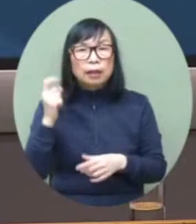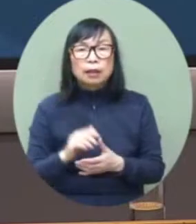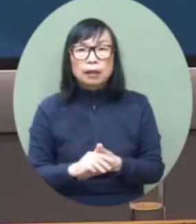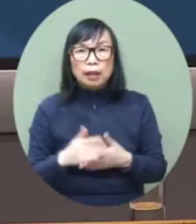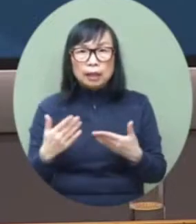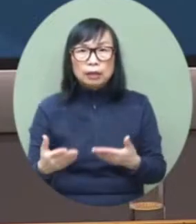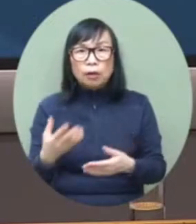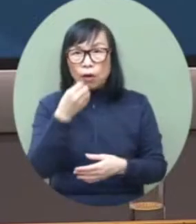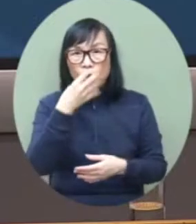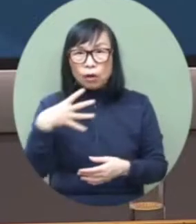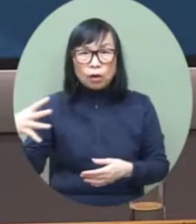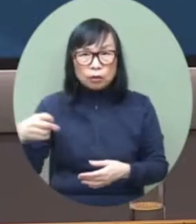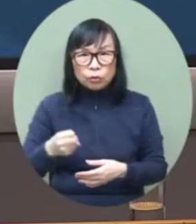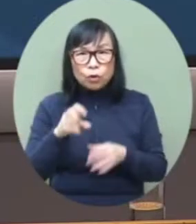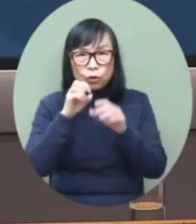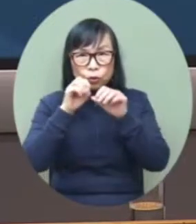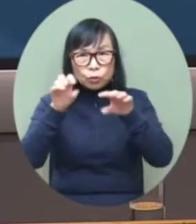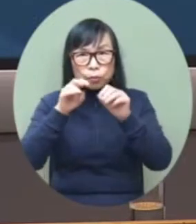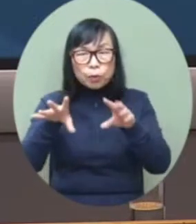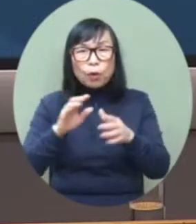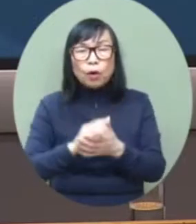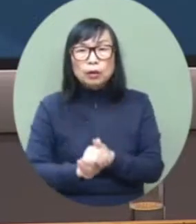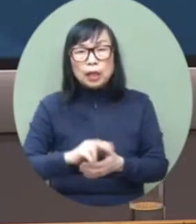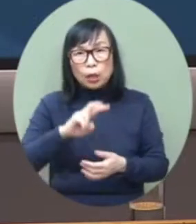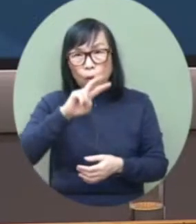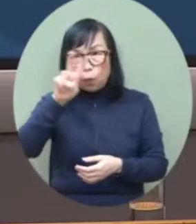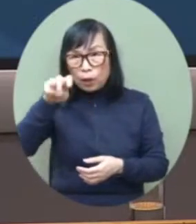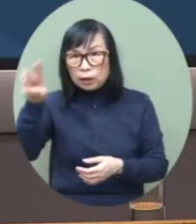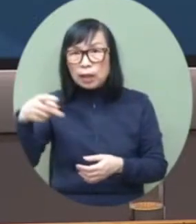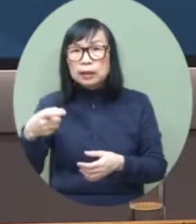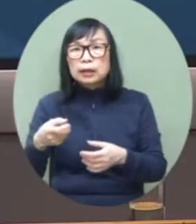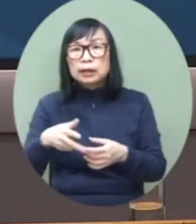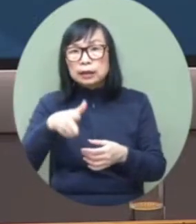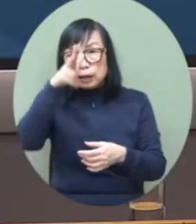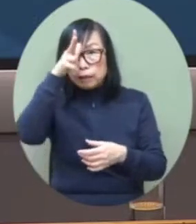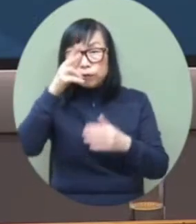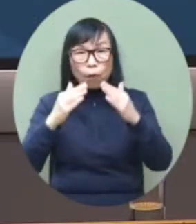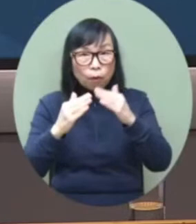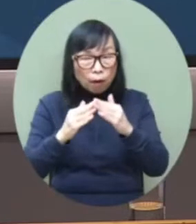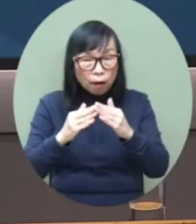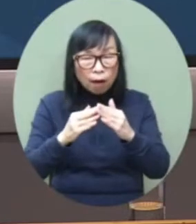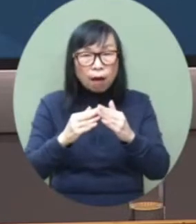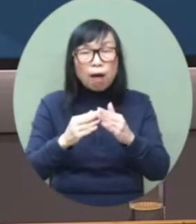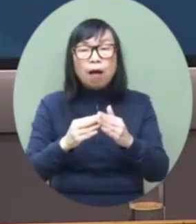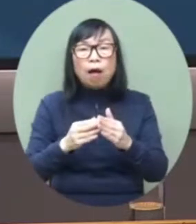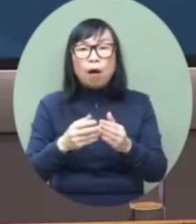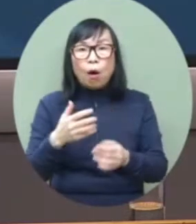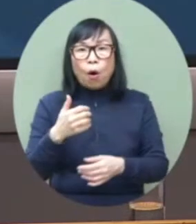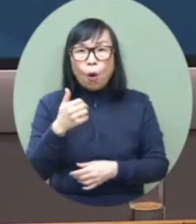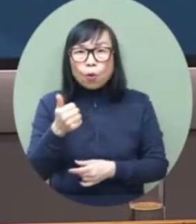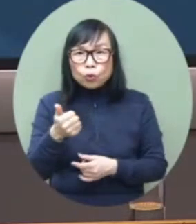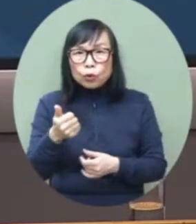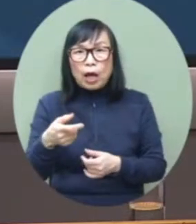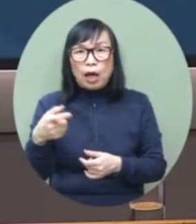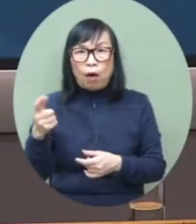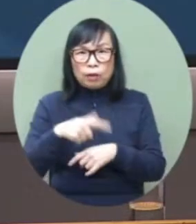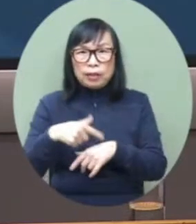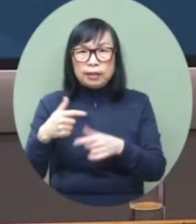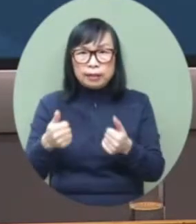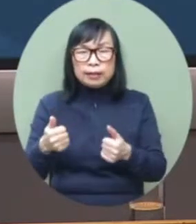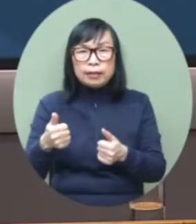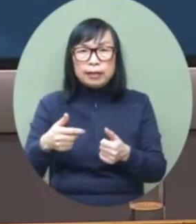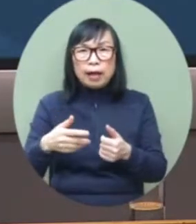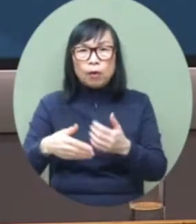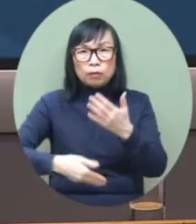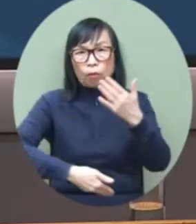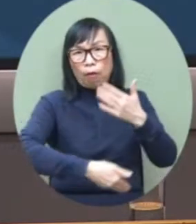problem. So the CE had announced that we will be looking at housing estates. The advantage is